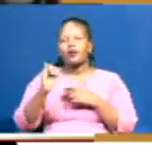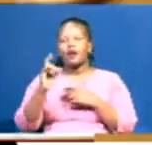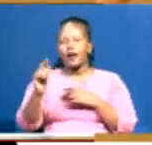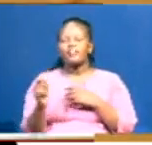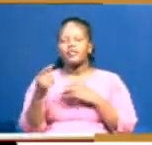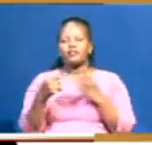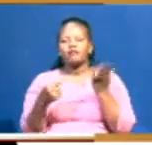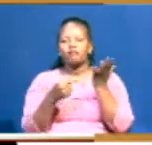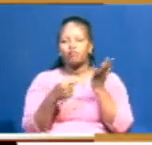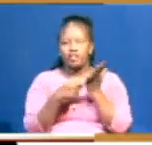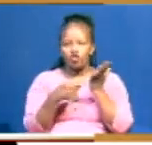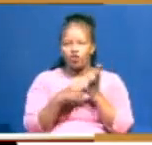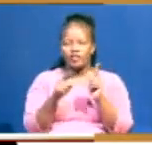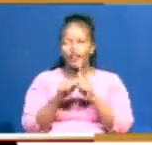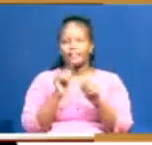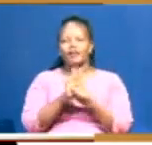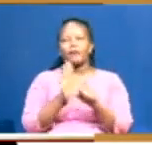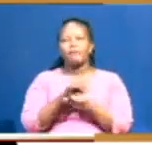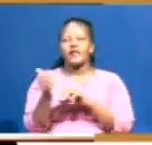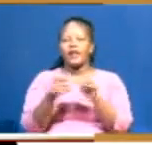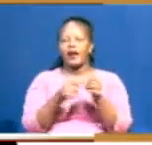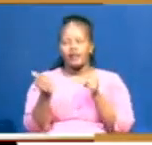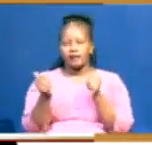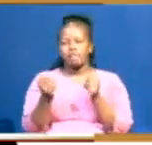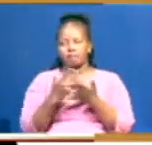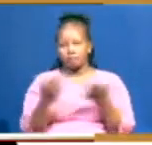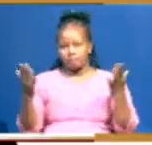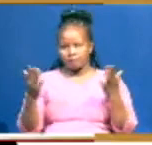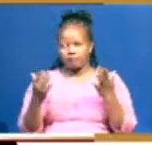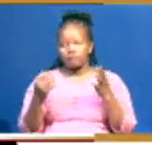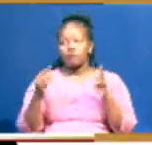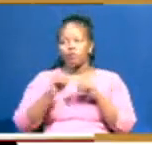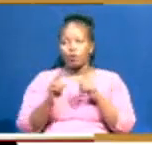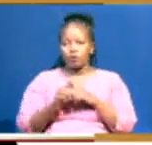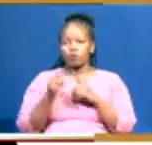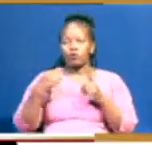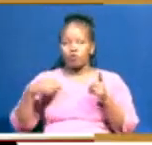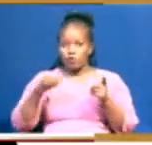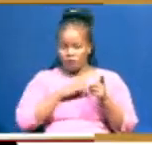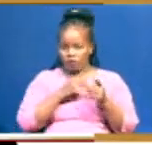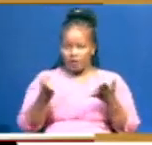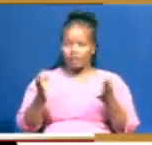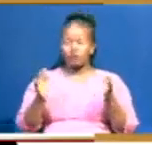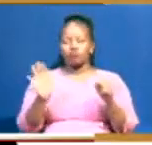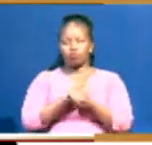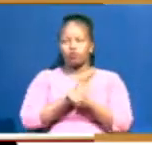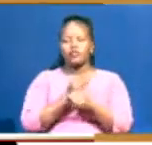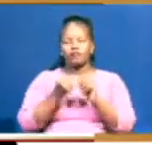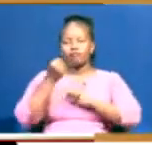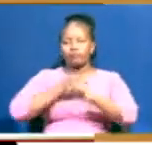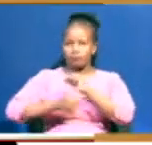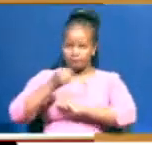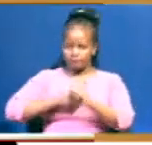technology, and many other things. And for us to effectively do that, we